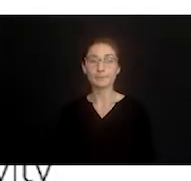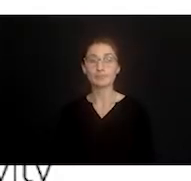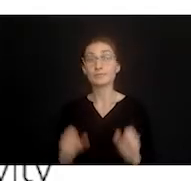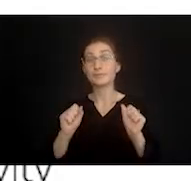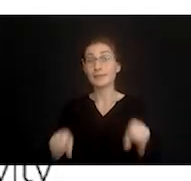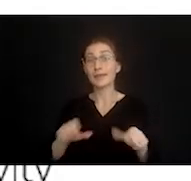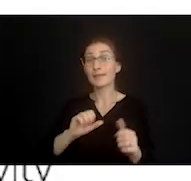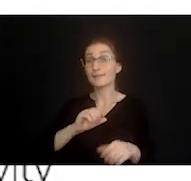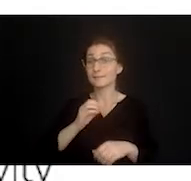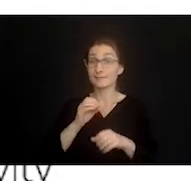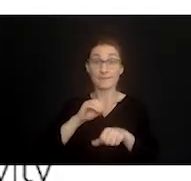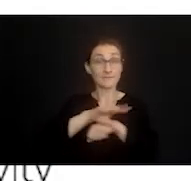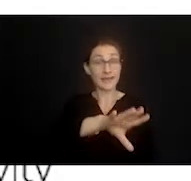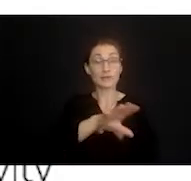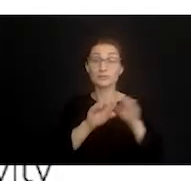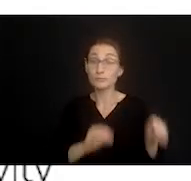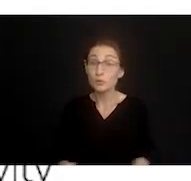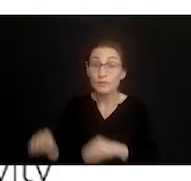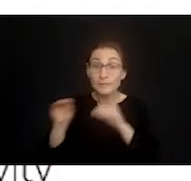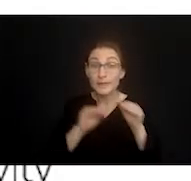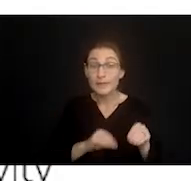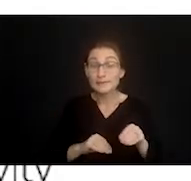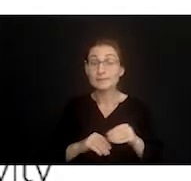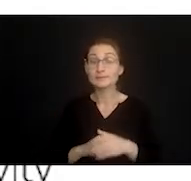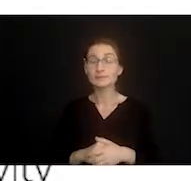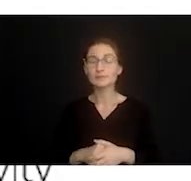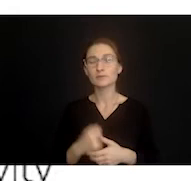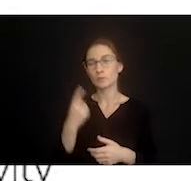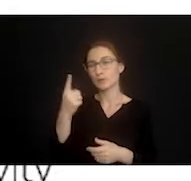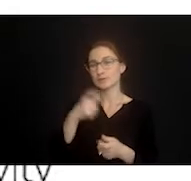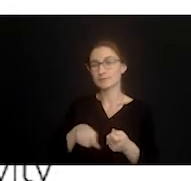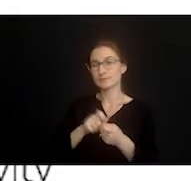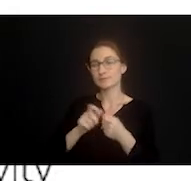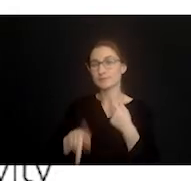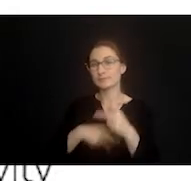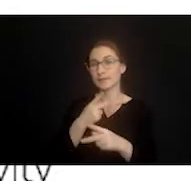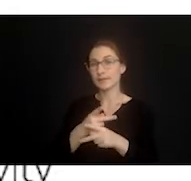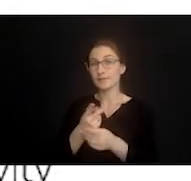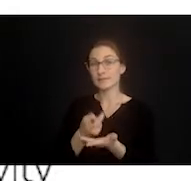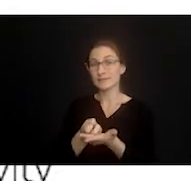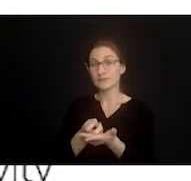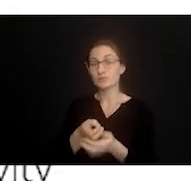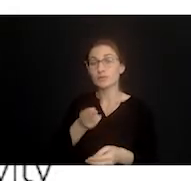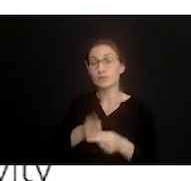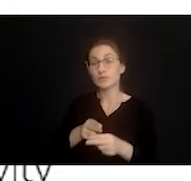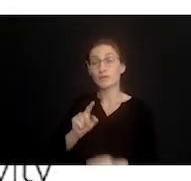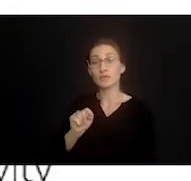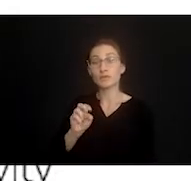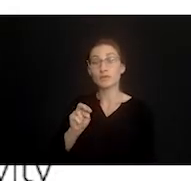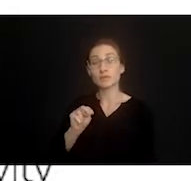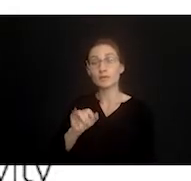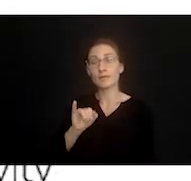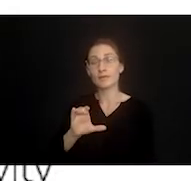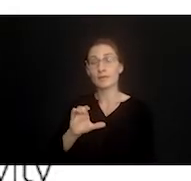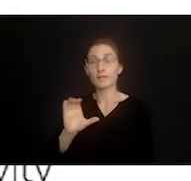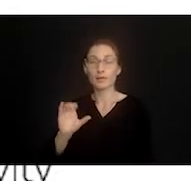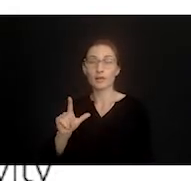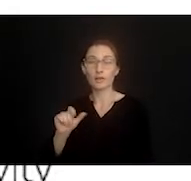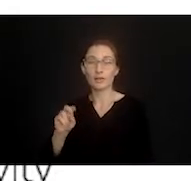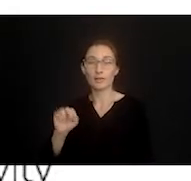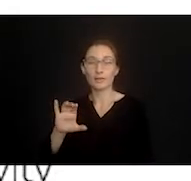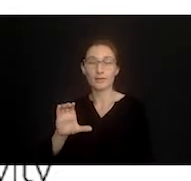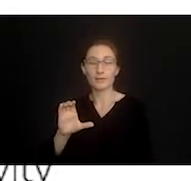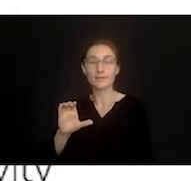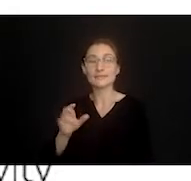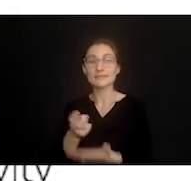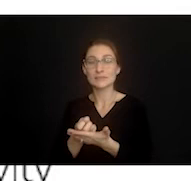may affect movement. Now there's a specific type of seizure that you may have heard of before. It's called a tonic-clonic seizure. For this type of seizure,